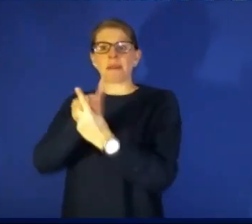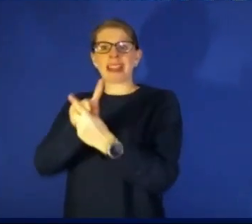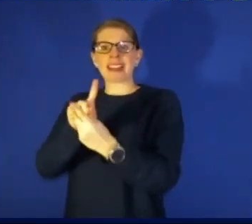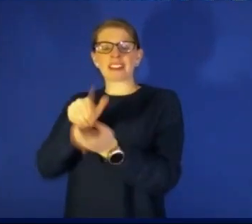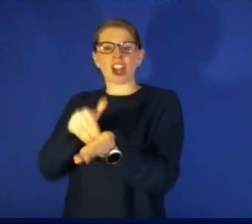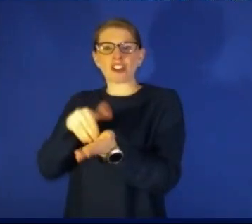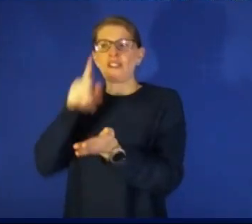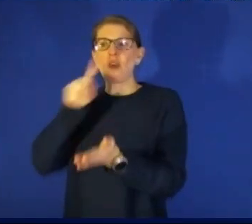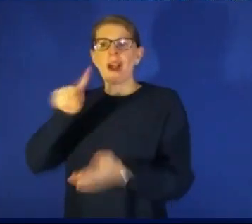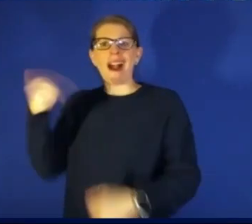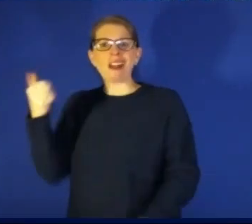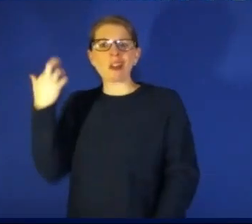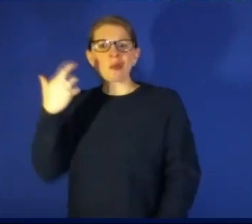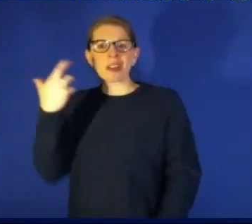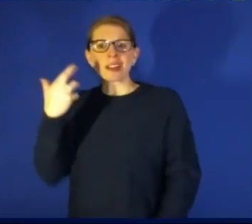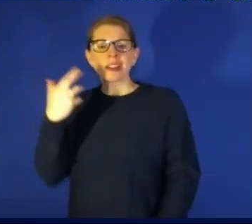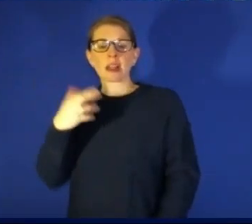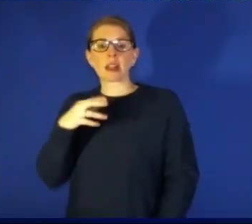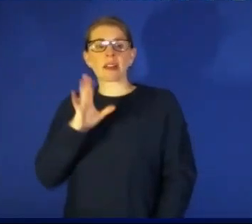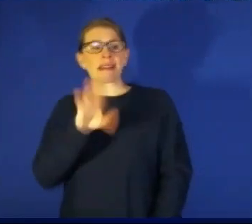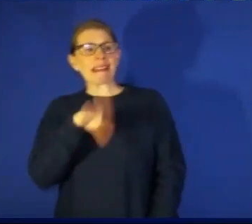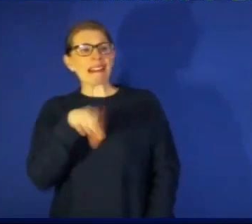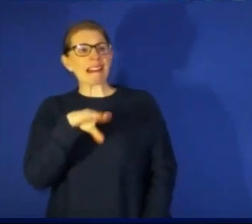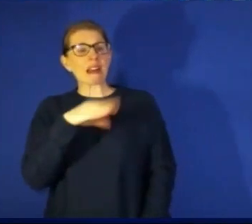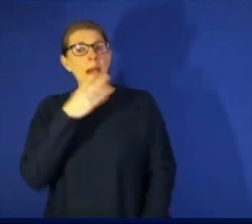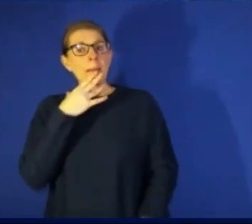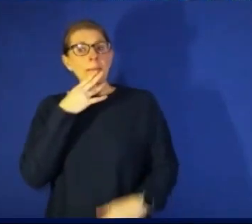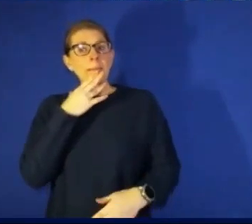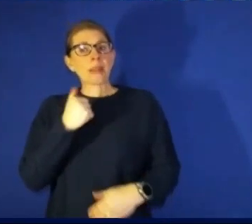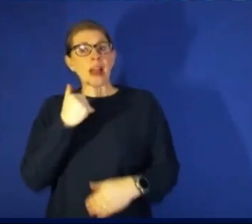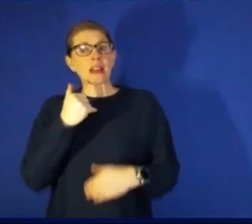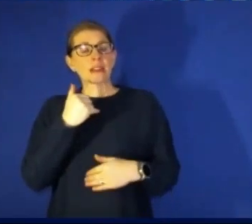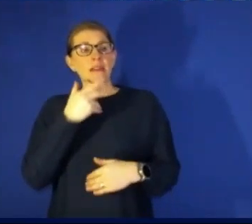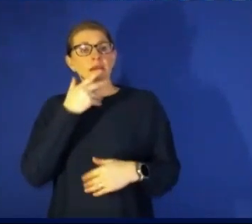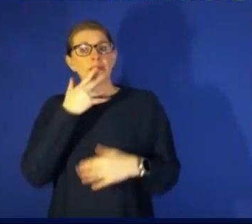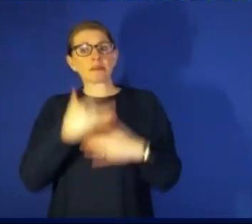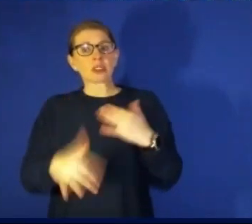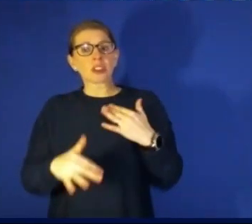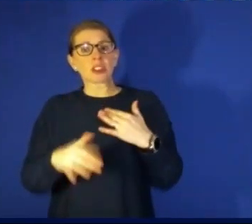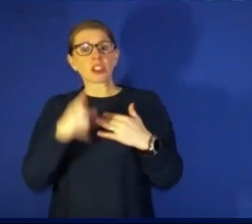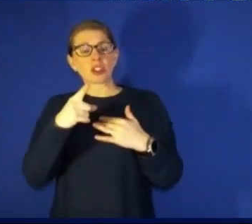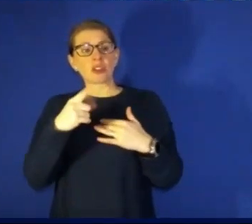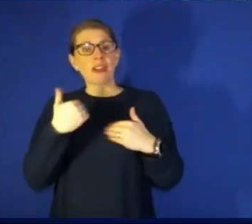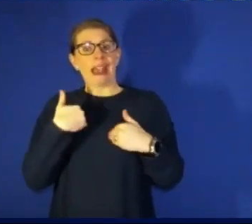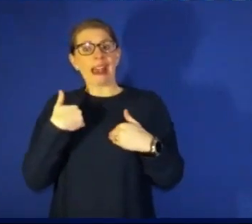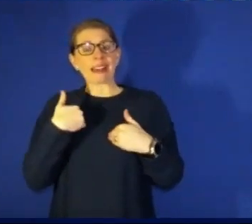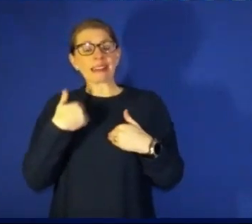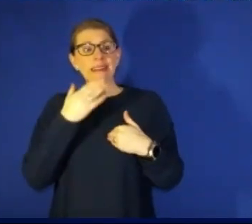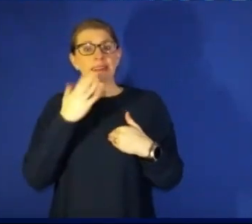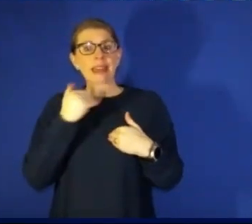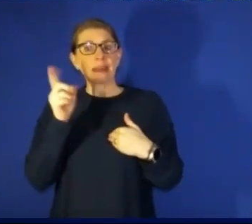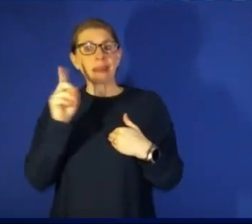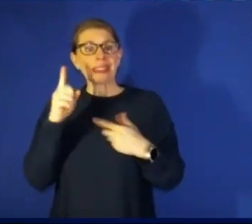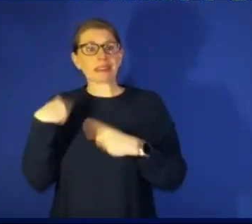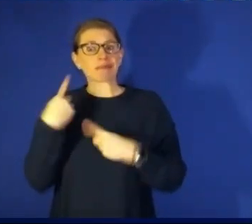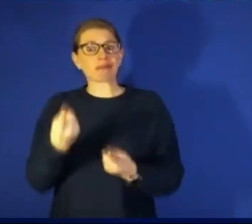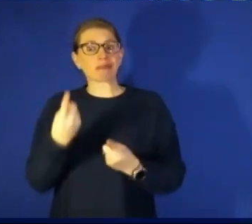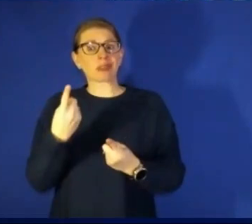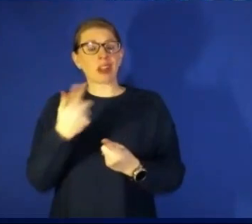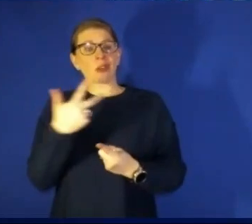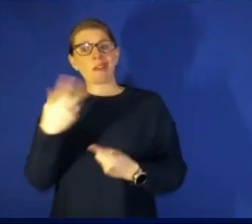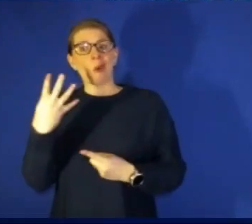other reason, and they're told, well, your blood sugar's high. You've probably had diabetes 3, 4, 5 years by that time. And